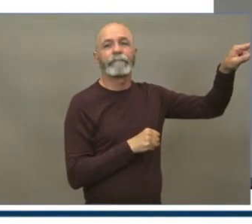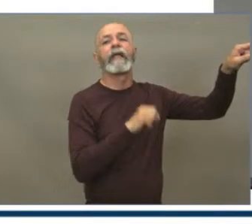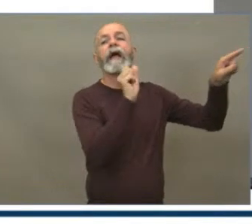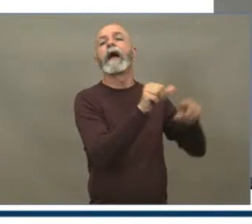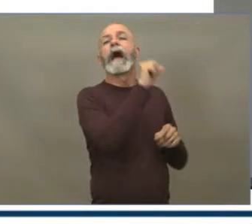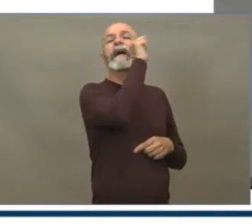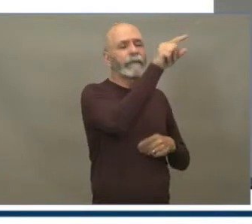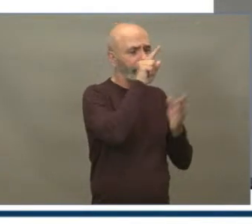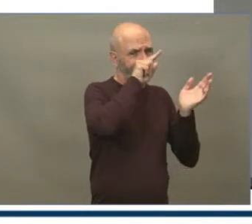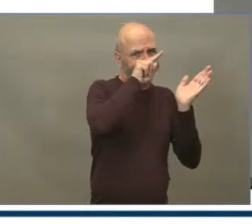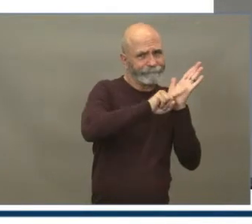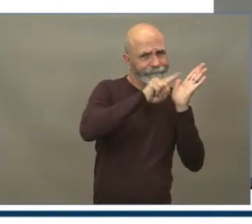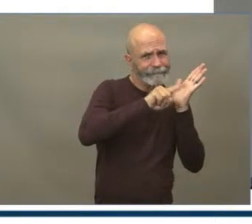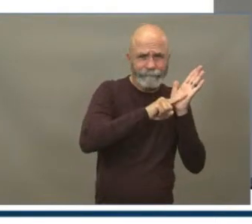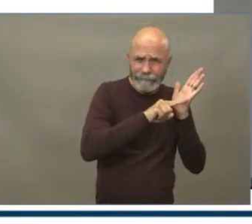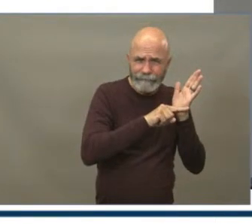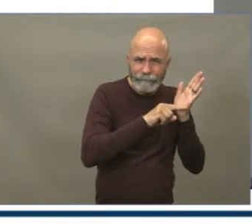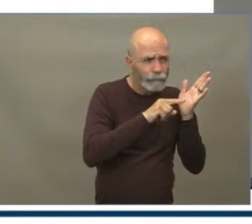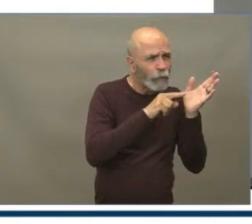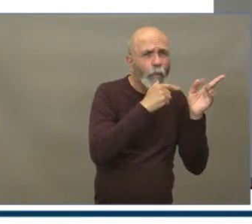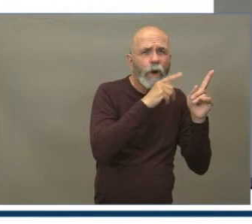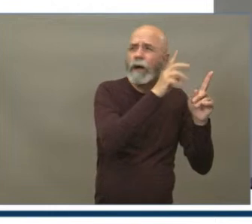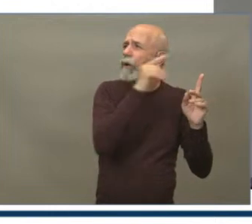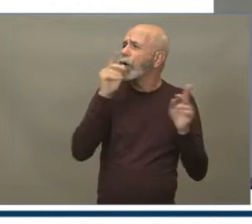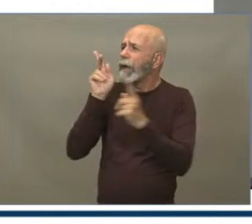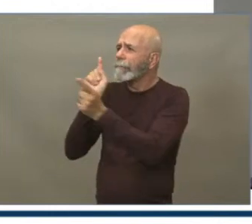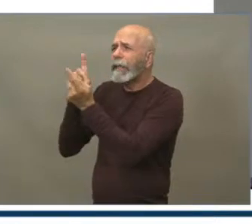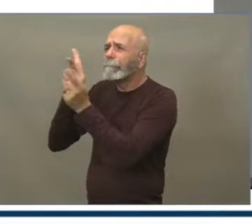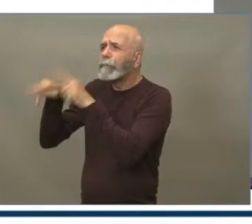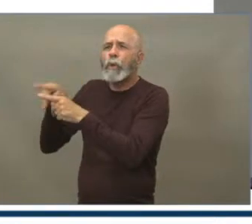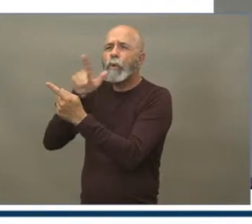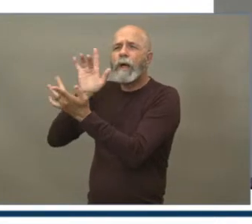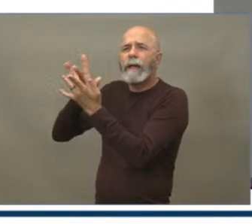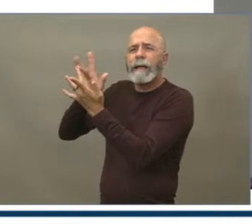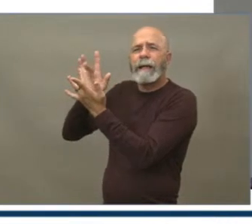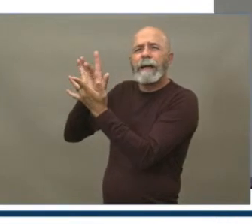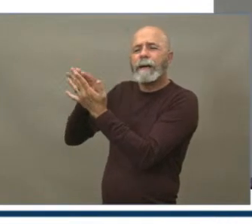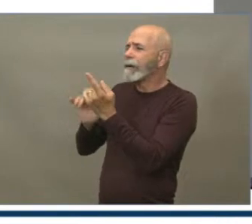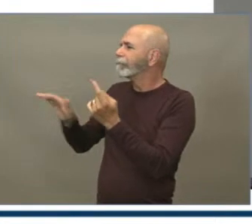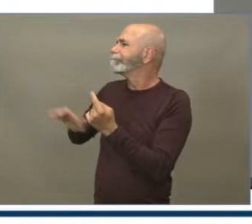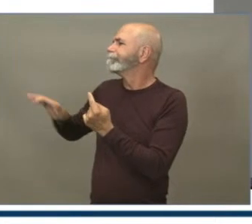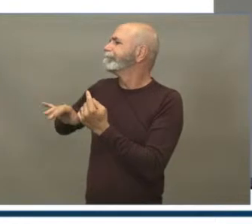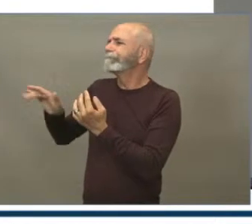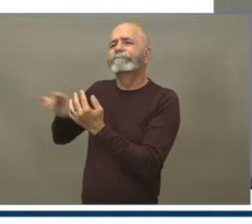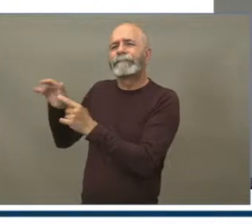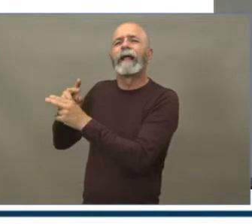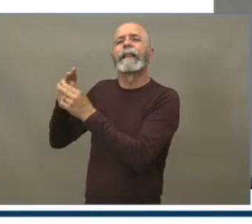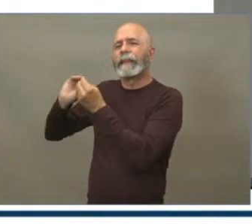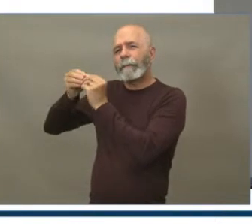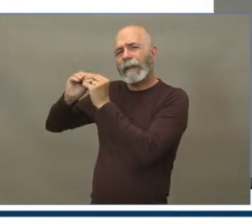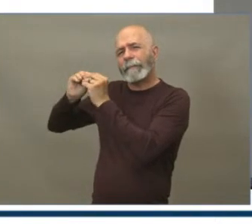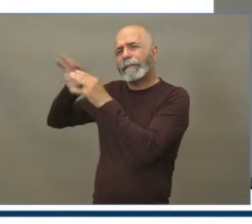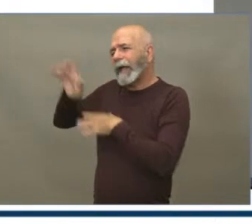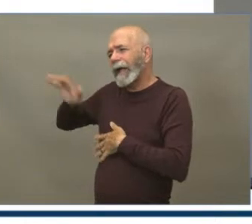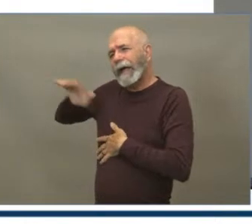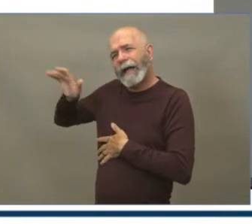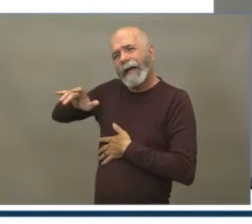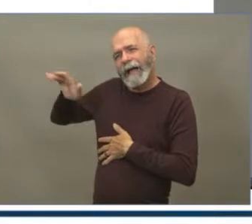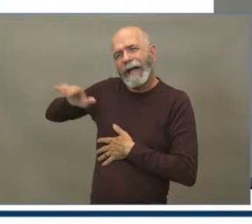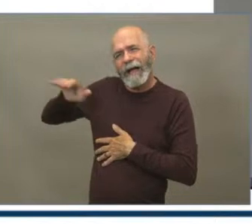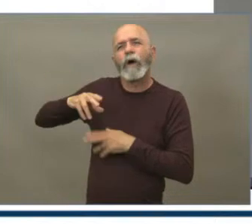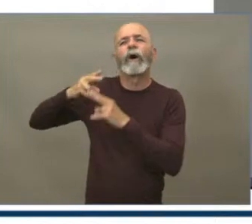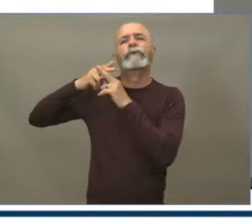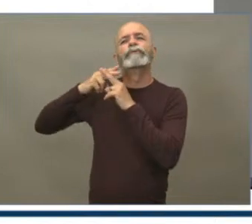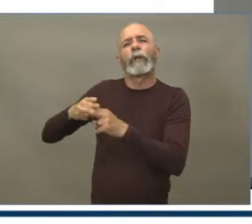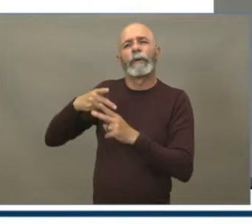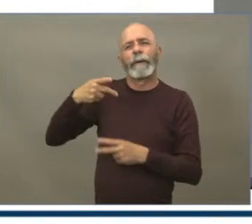investigator who starts the follow-up. They enter all their information into our information system, Panorama, and from that,